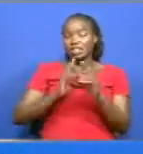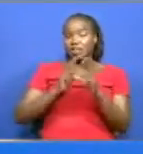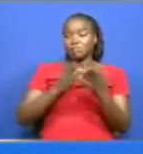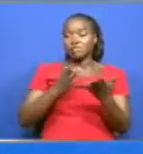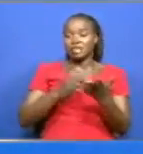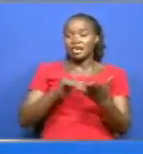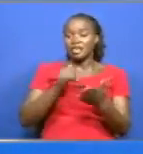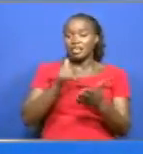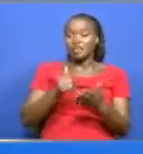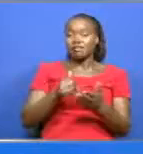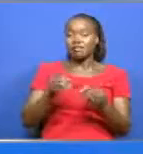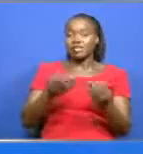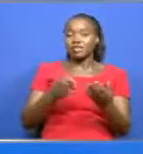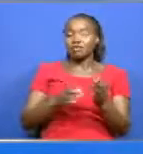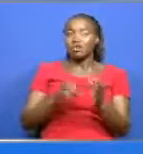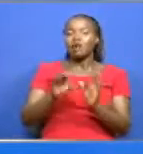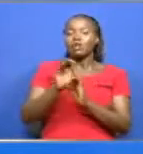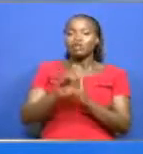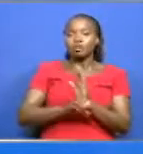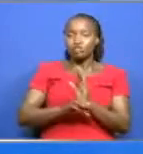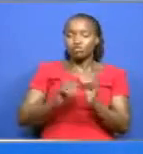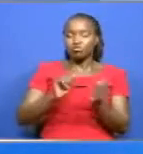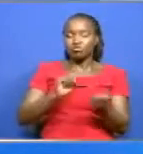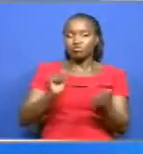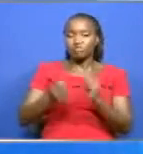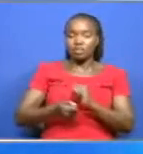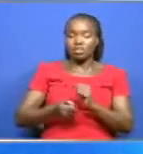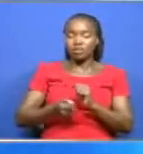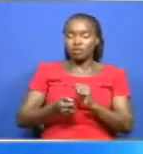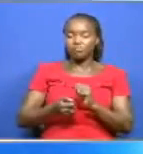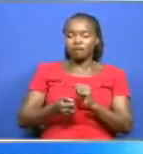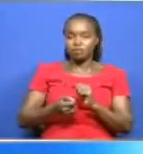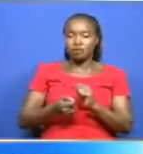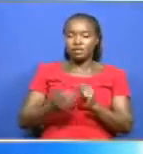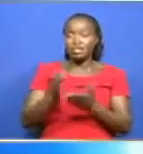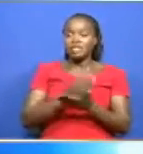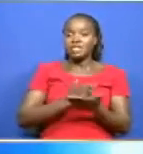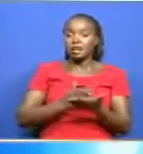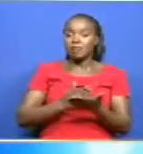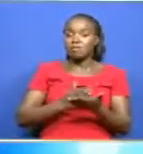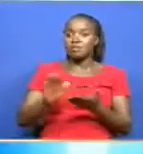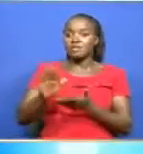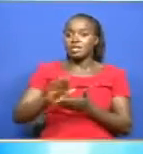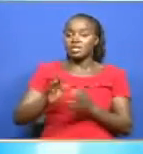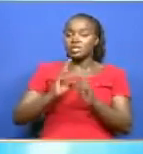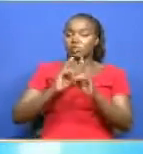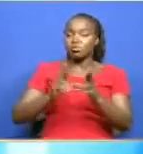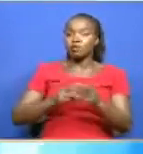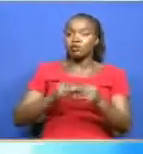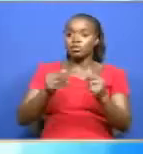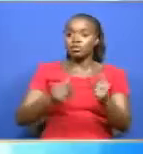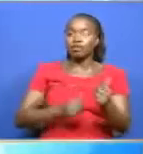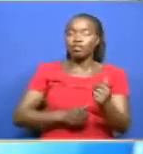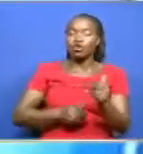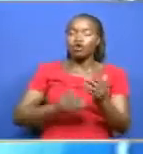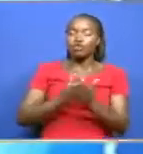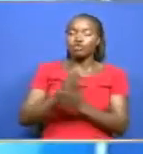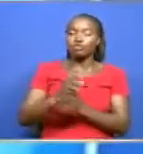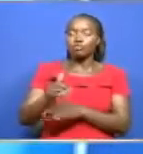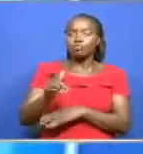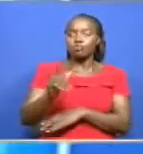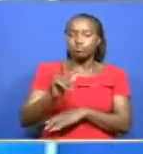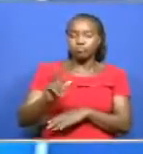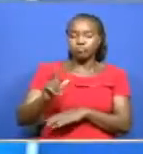not warrant constitutional change, acknowledging that some areas in the report would be addressed through legislations. The